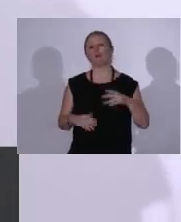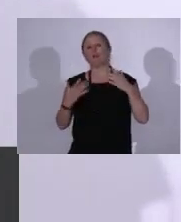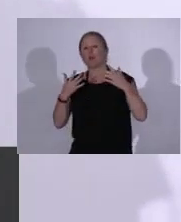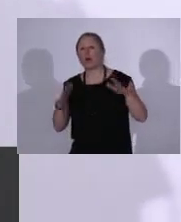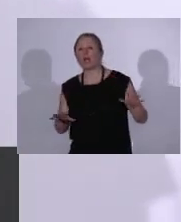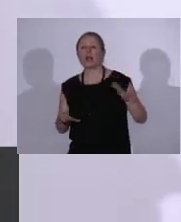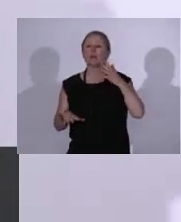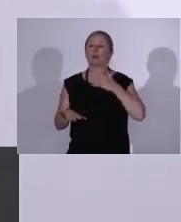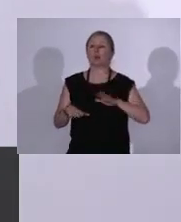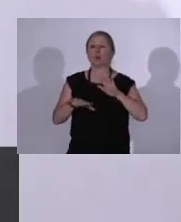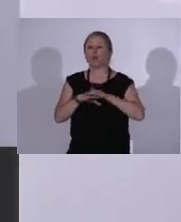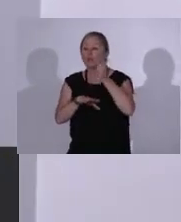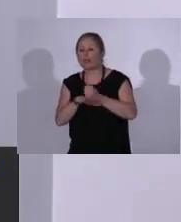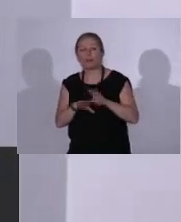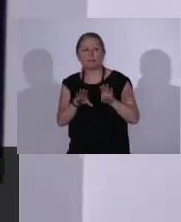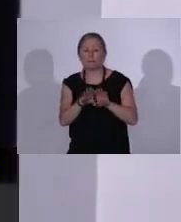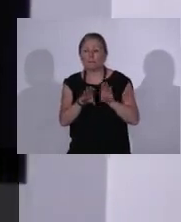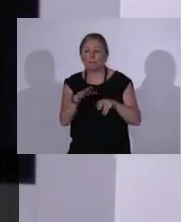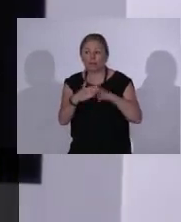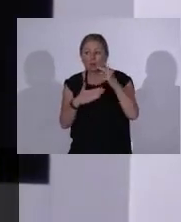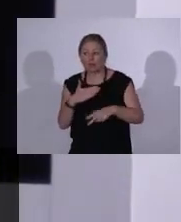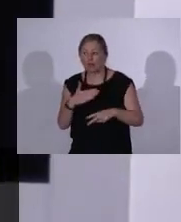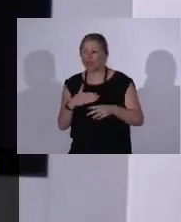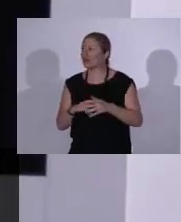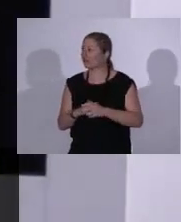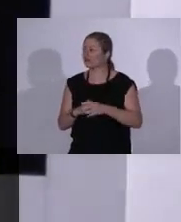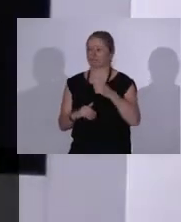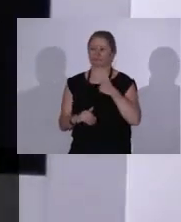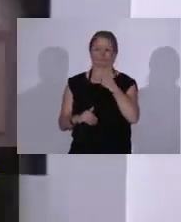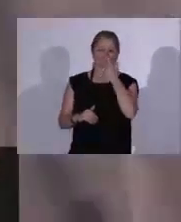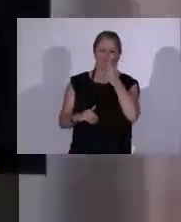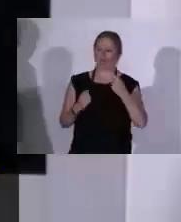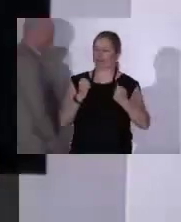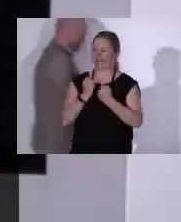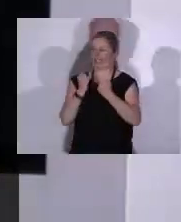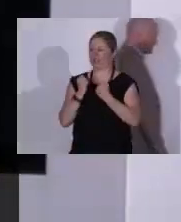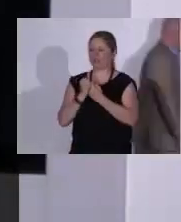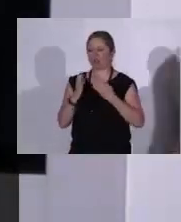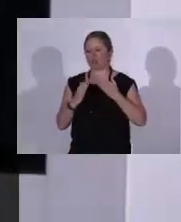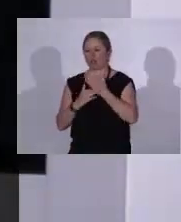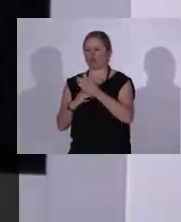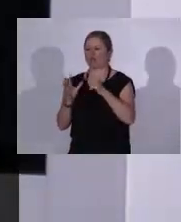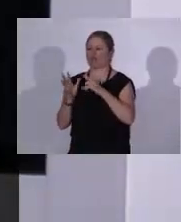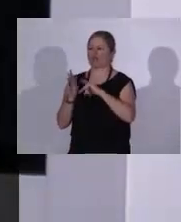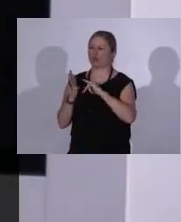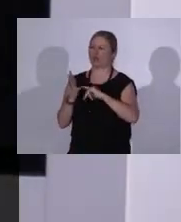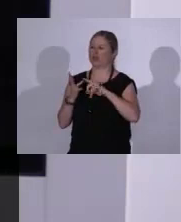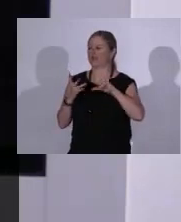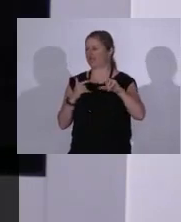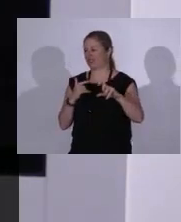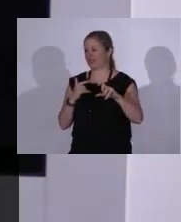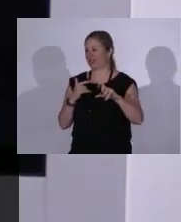was looking to start up a similar program, we've been so fortunate to be supported by our association, by Sandringham and